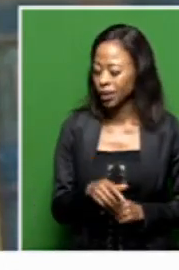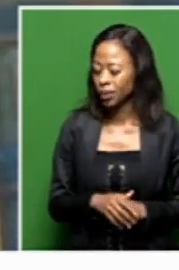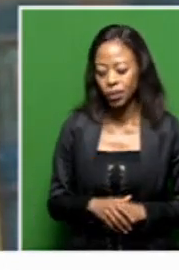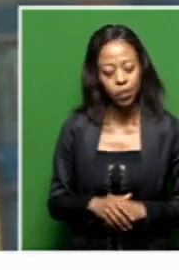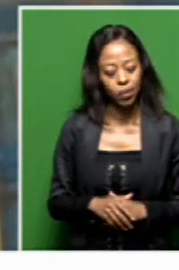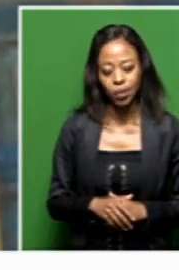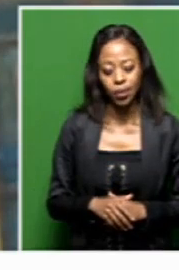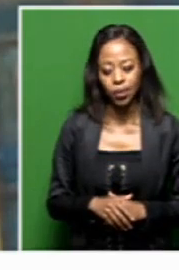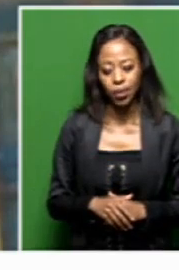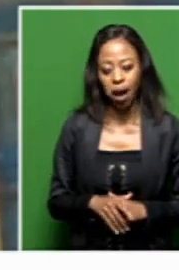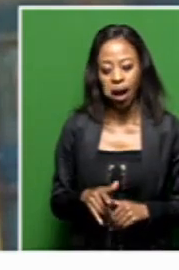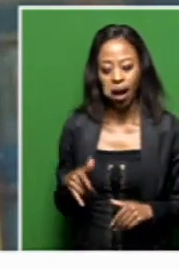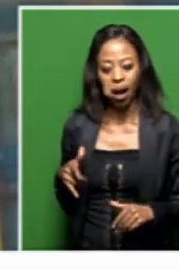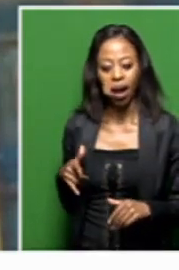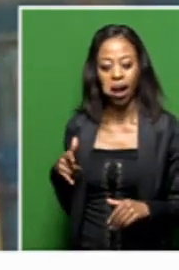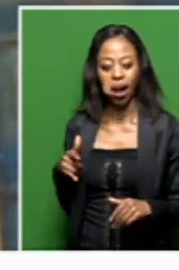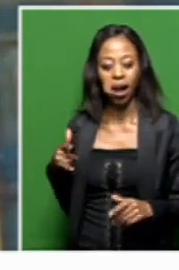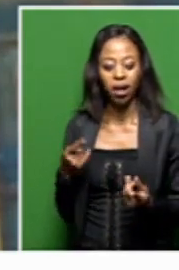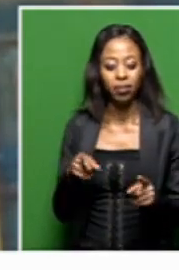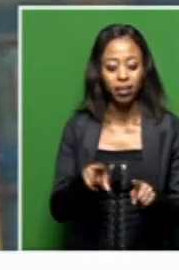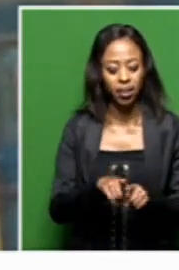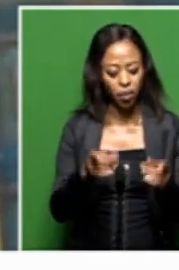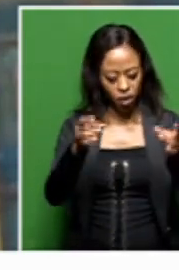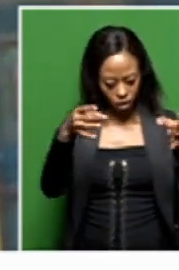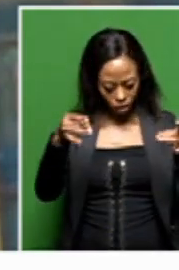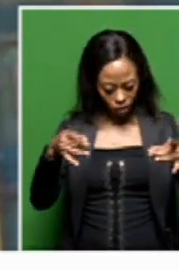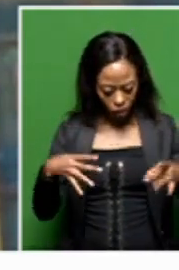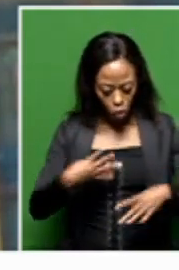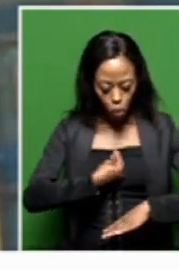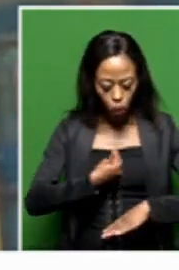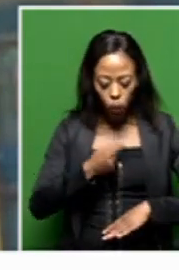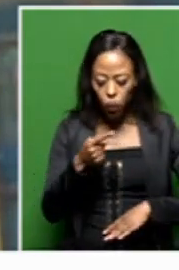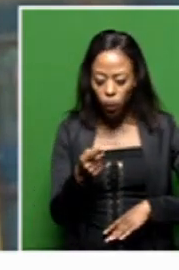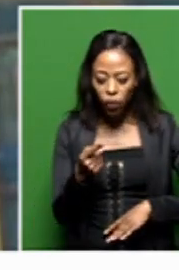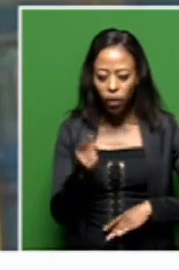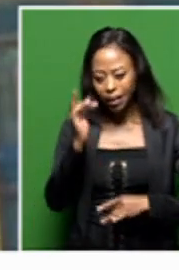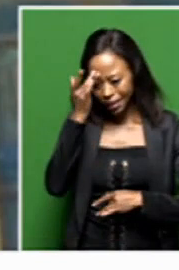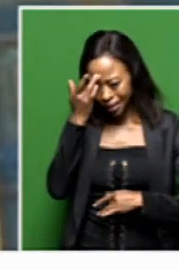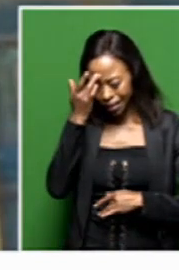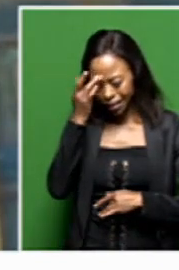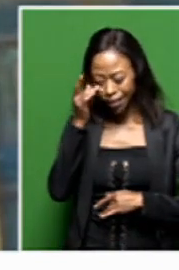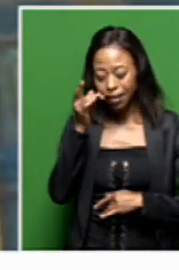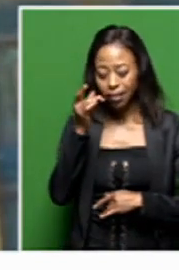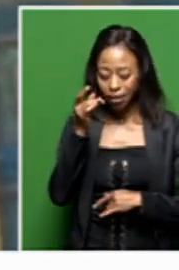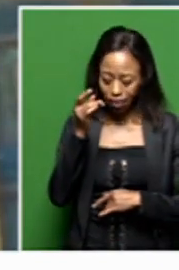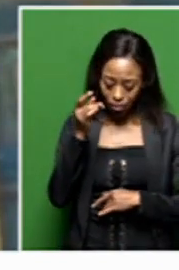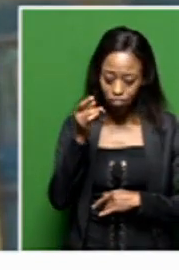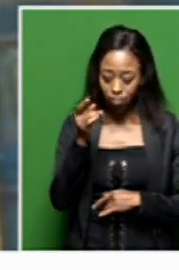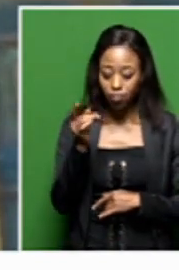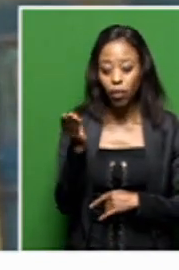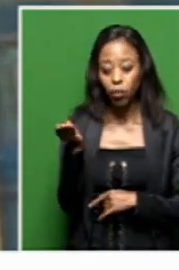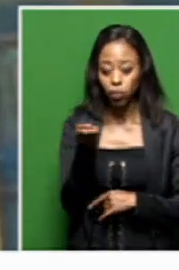well vaccinated, and we are seeing that also in the figures of the number of younger people who are sick and who are ending up